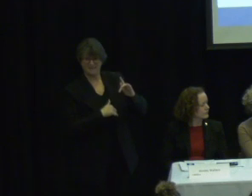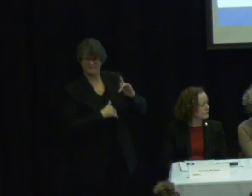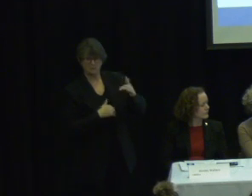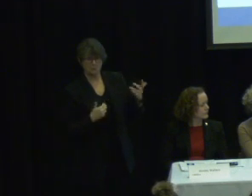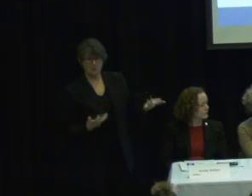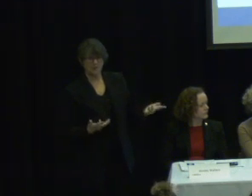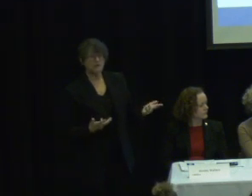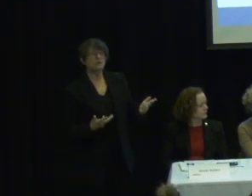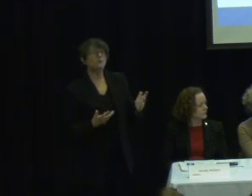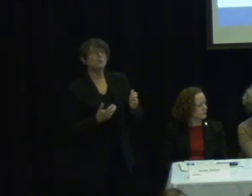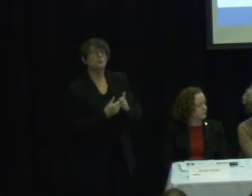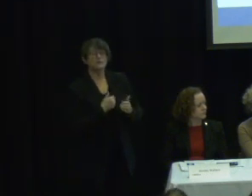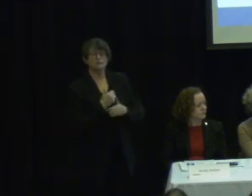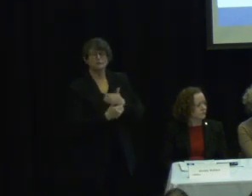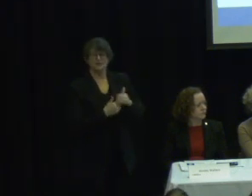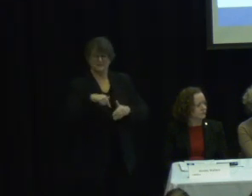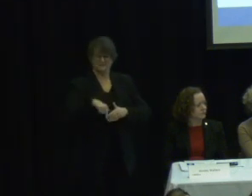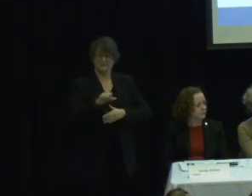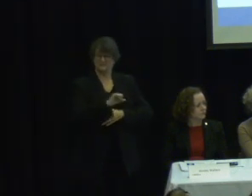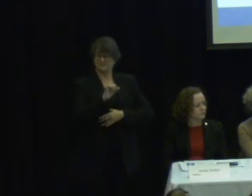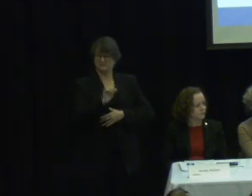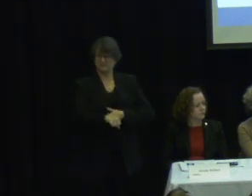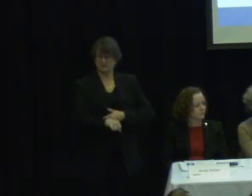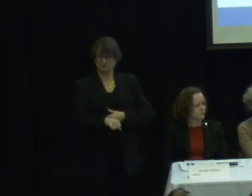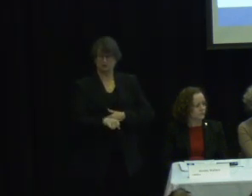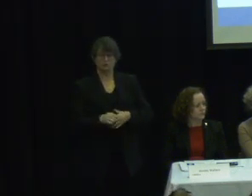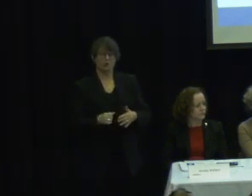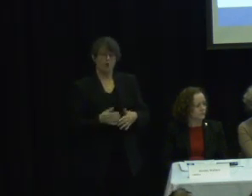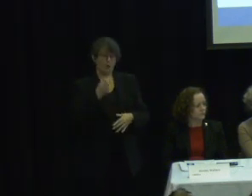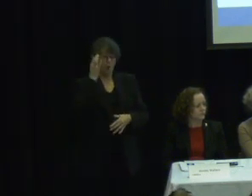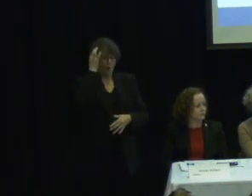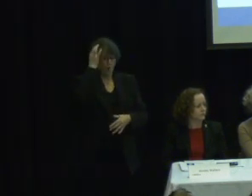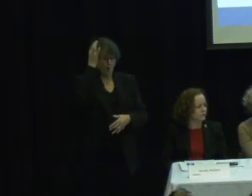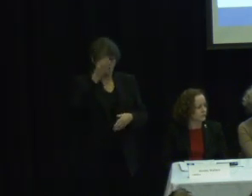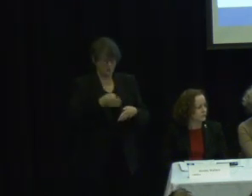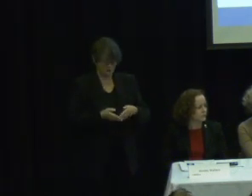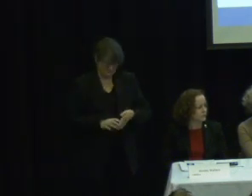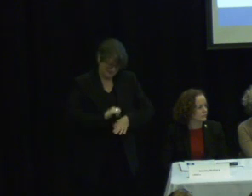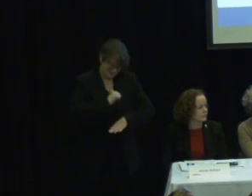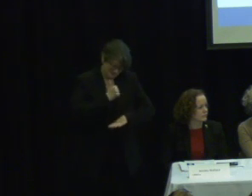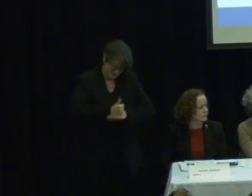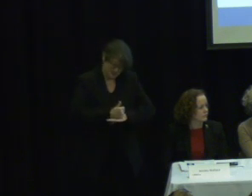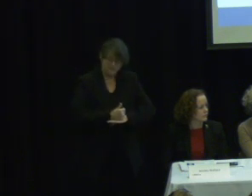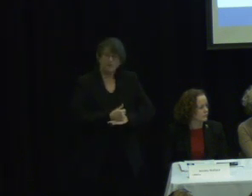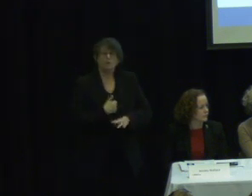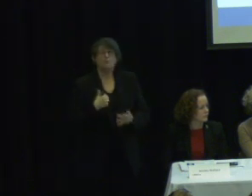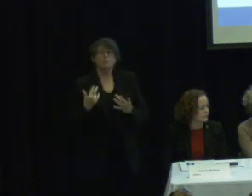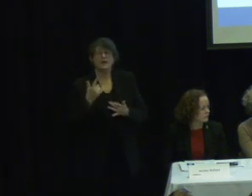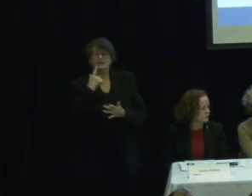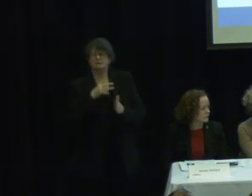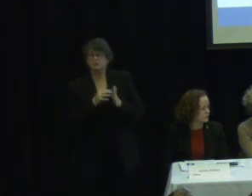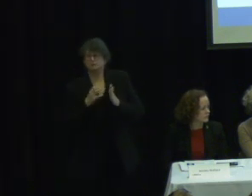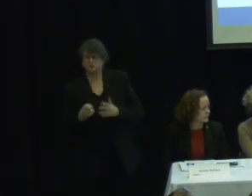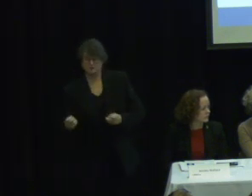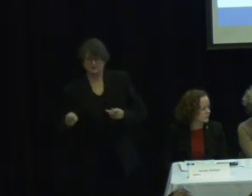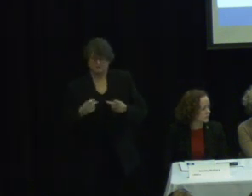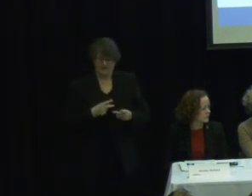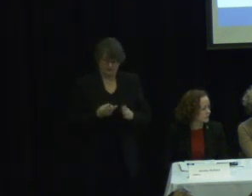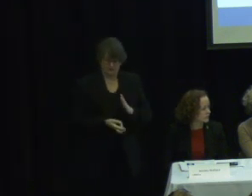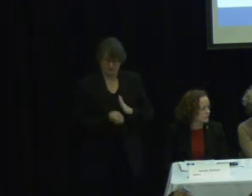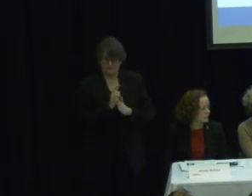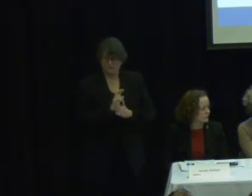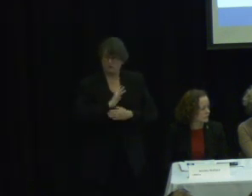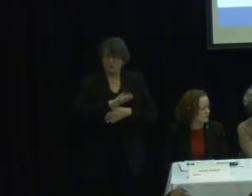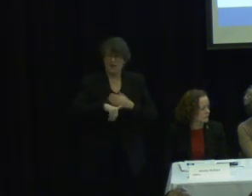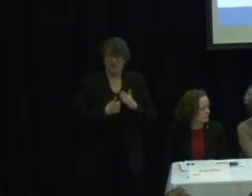a process this semester that is almost finalized. And again, we were waiting for students to get back to review all the materials. We had